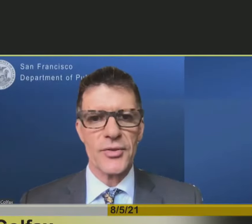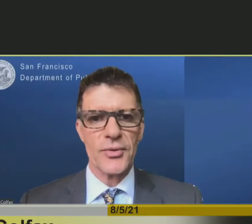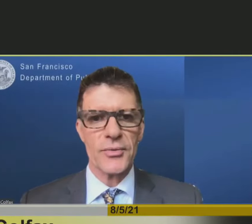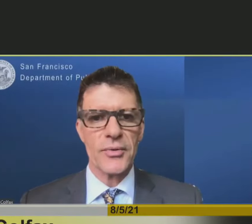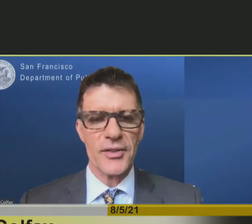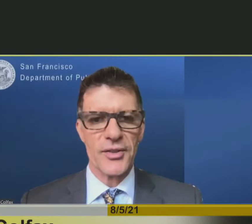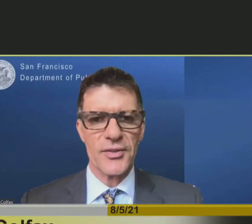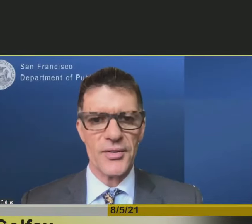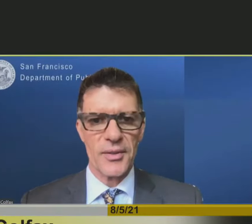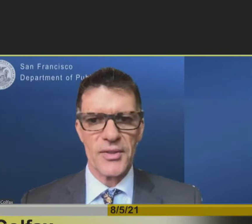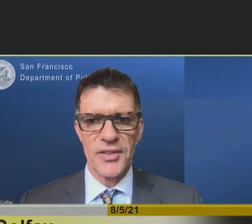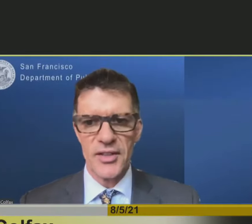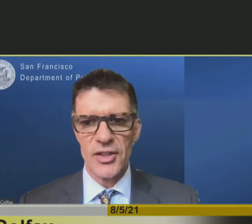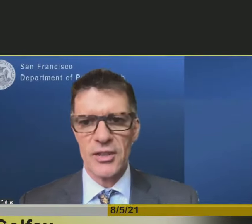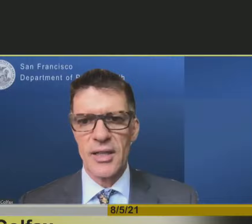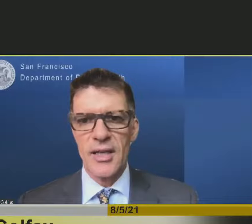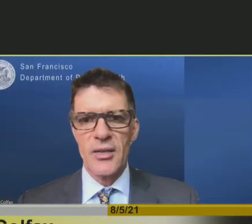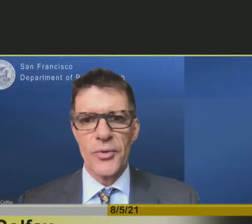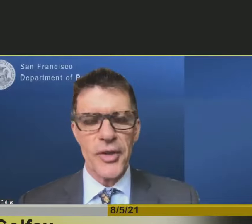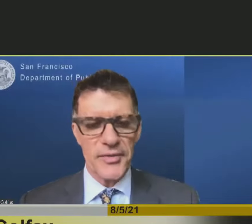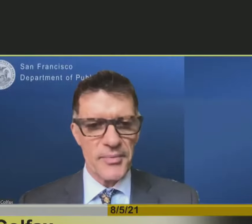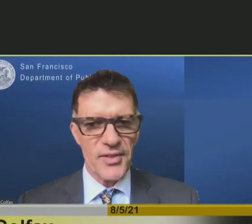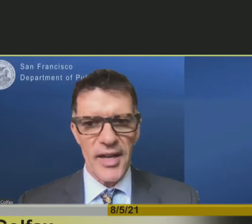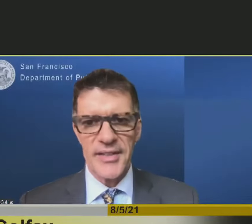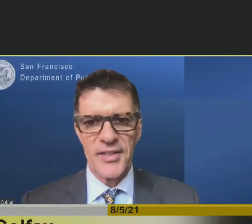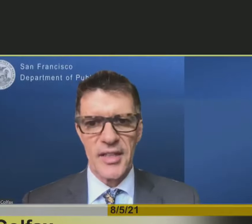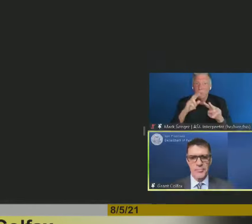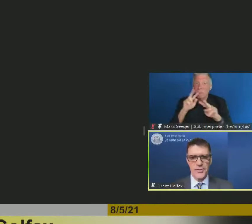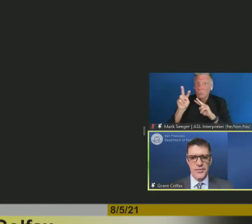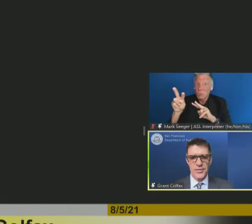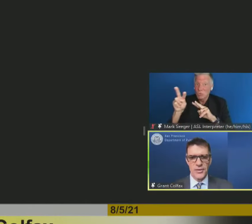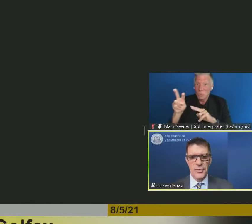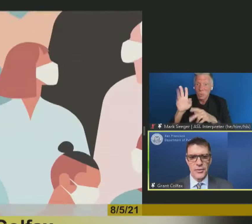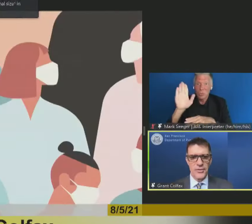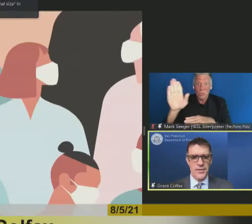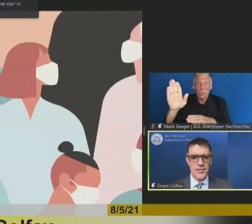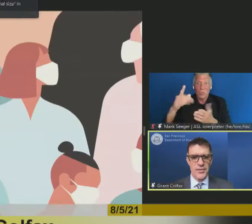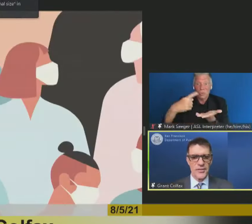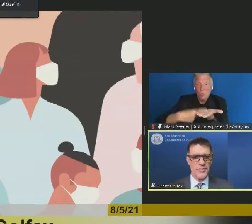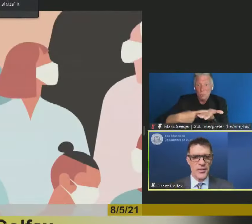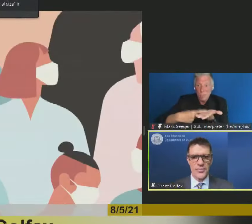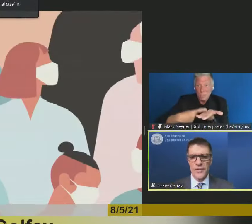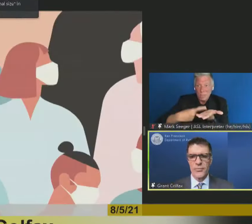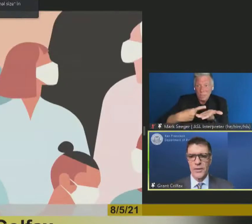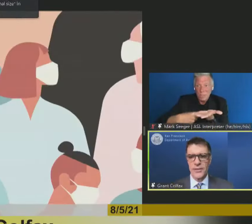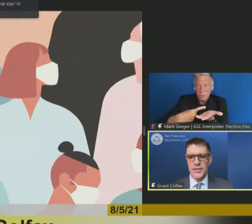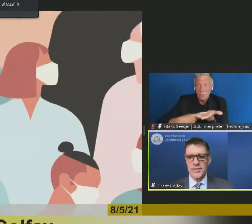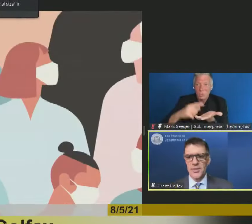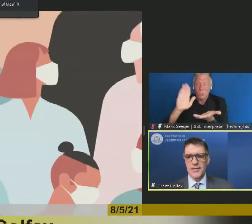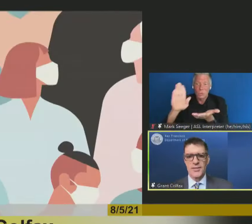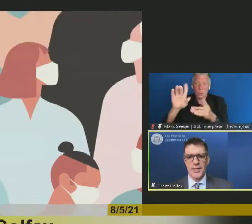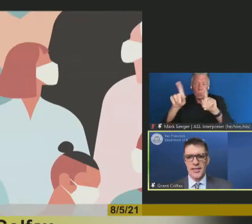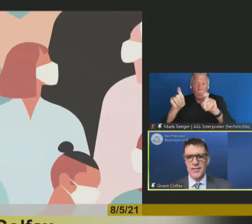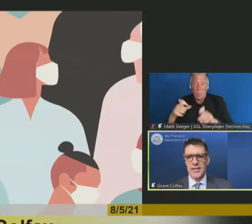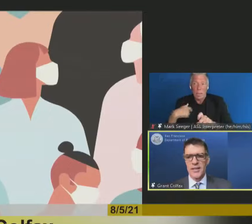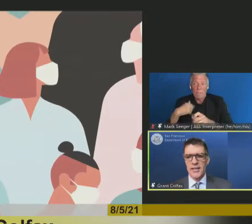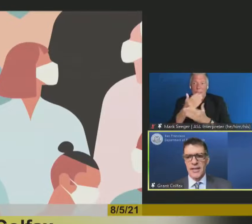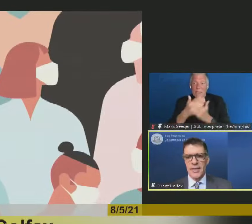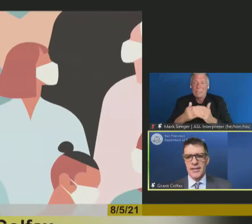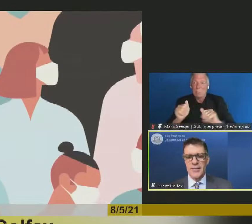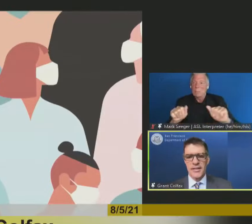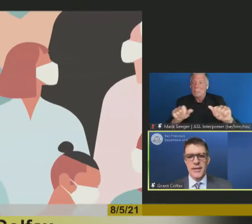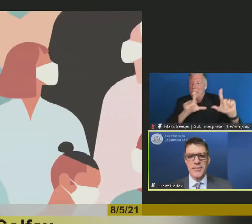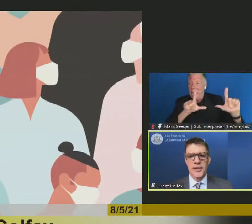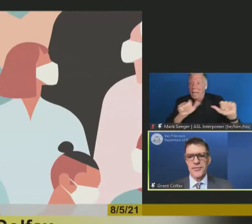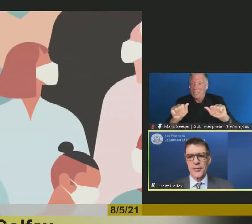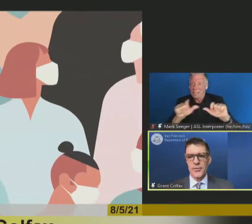forward to questions and some discussion. We do have some slides that I'll present just to give you a sense of where things stand,